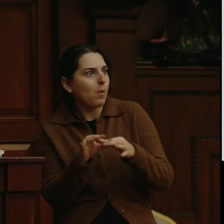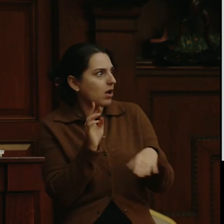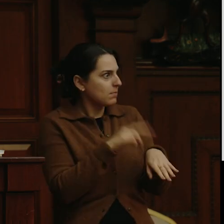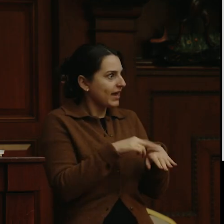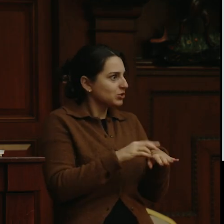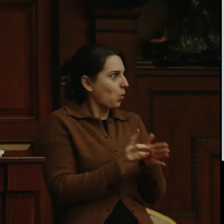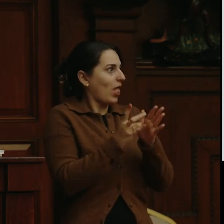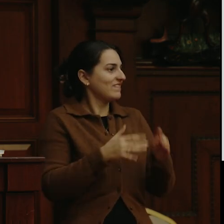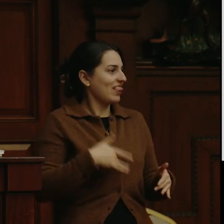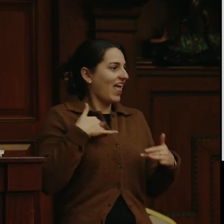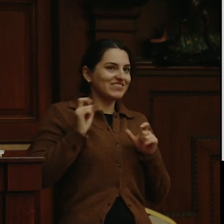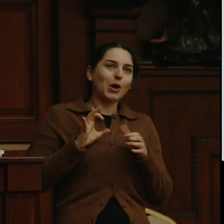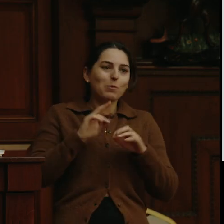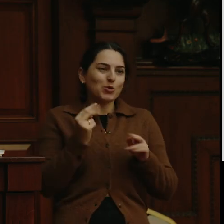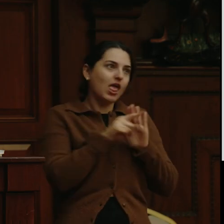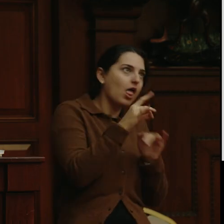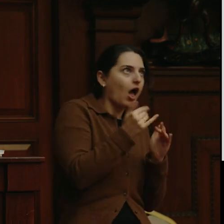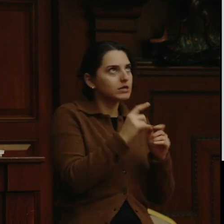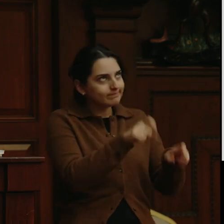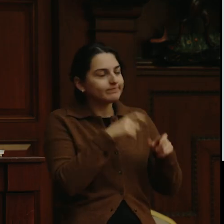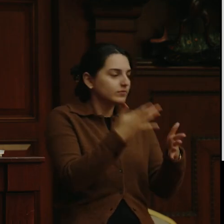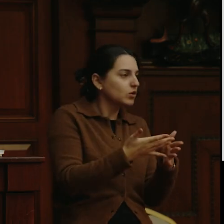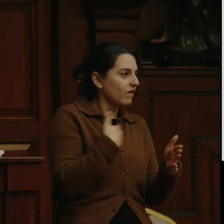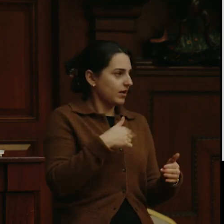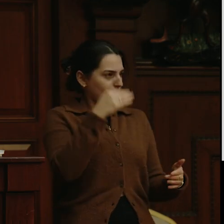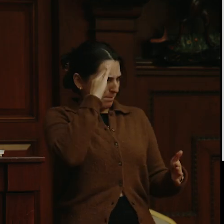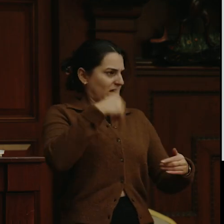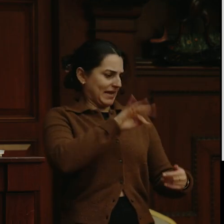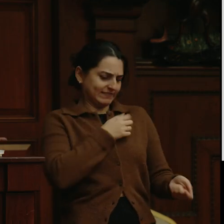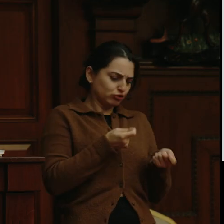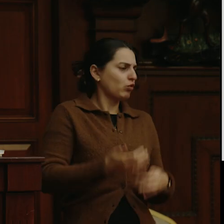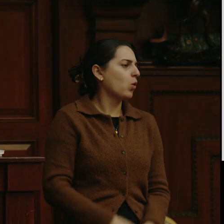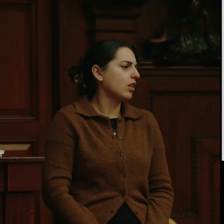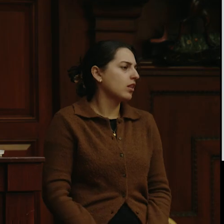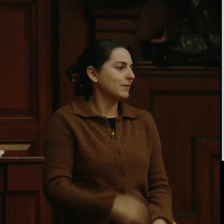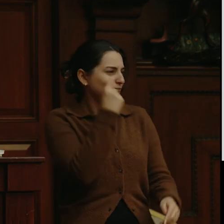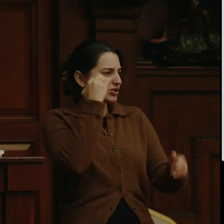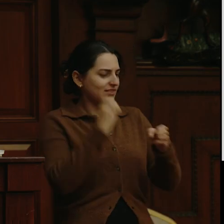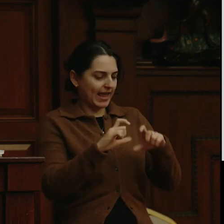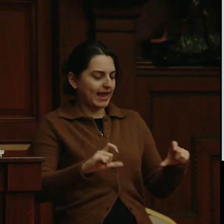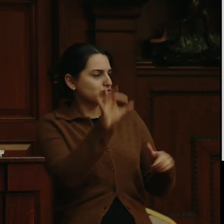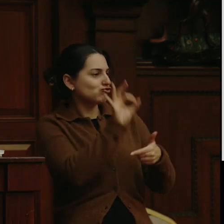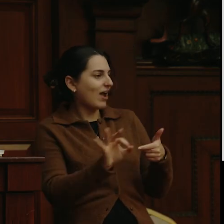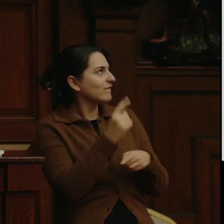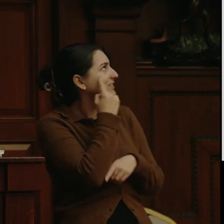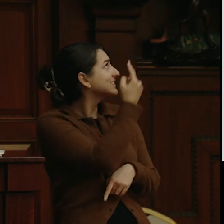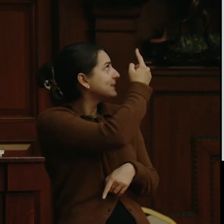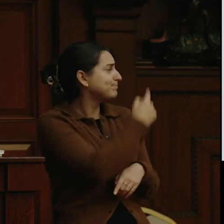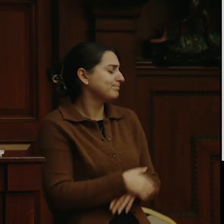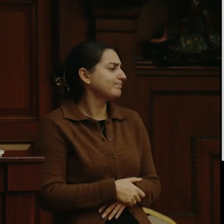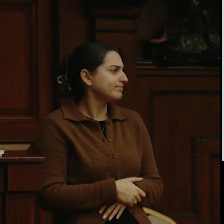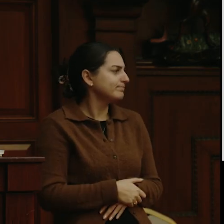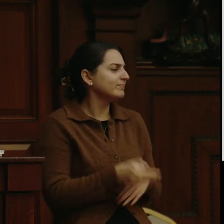of life, and they're really in charge of it themselves. Now, on the bottom of the graph, you can see that